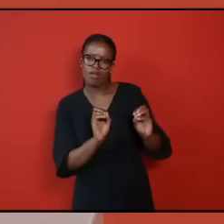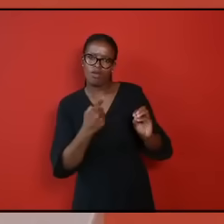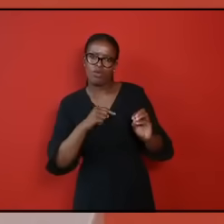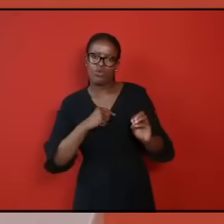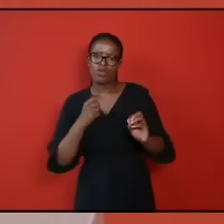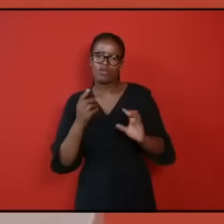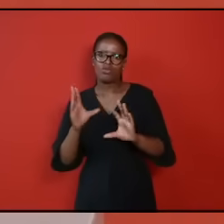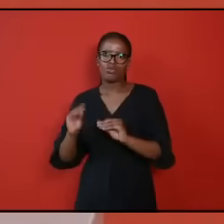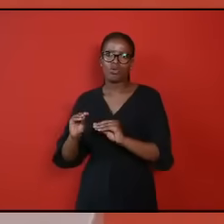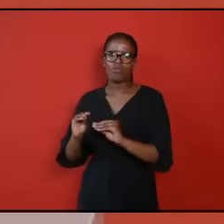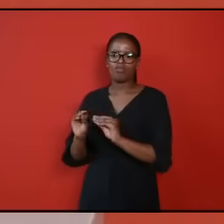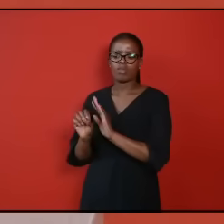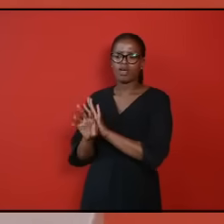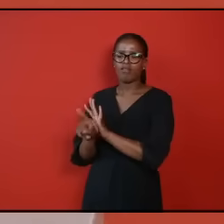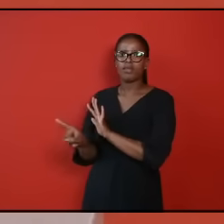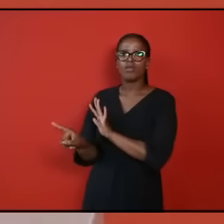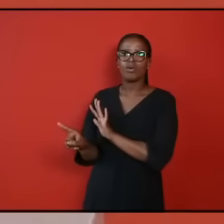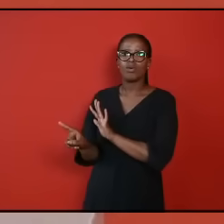advert.